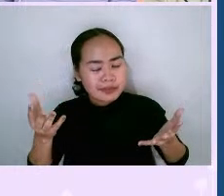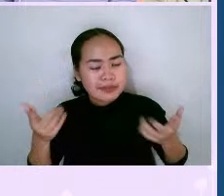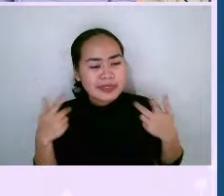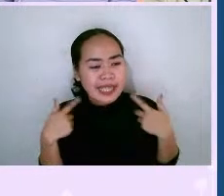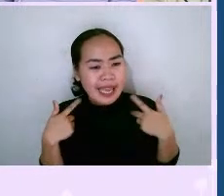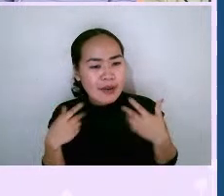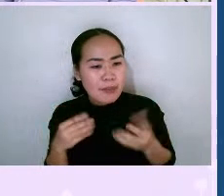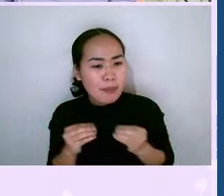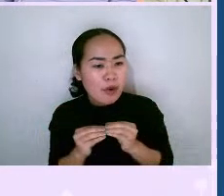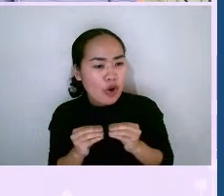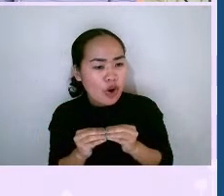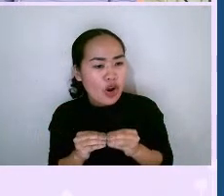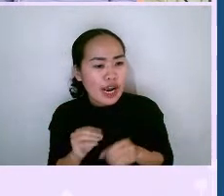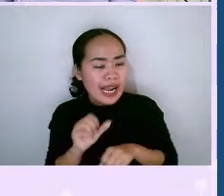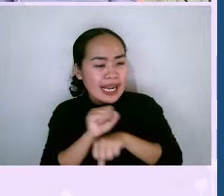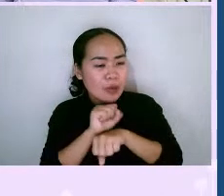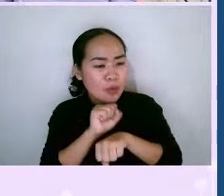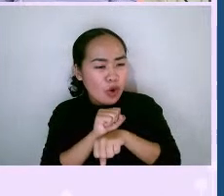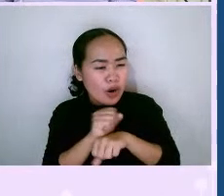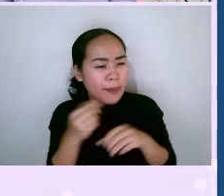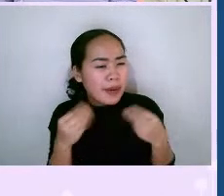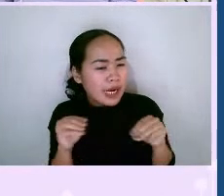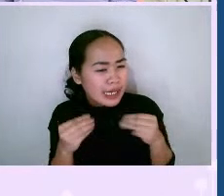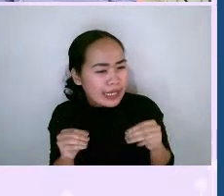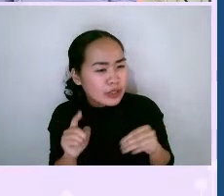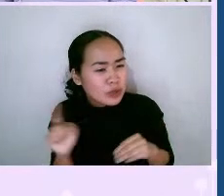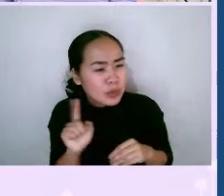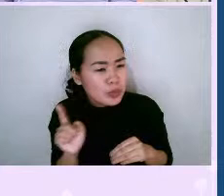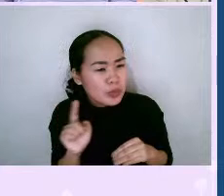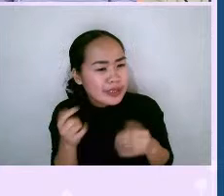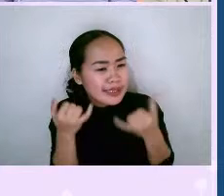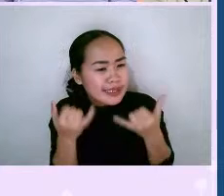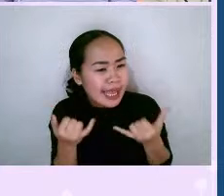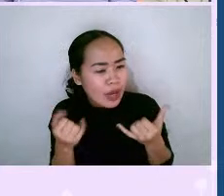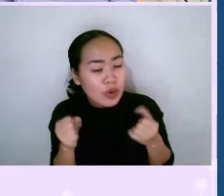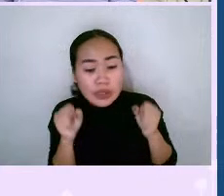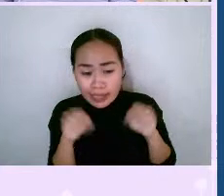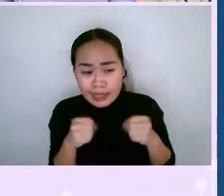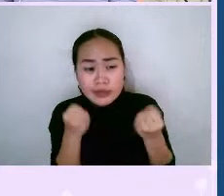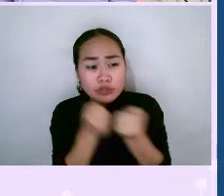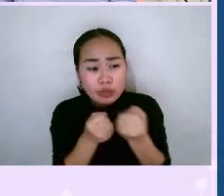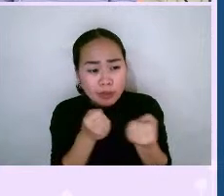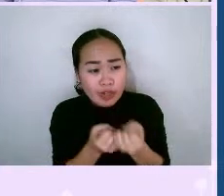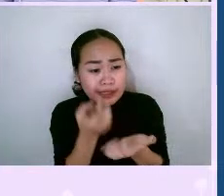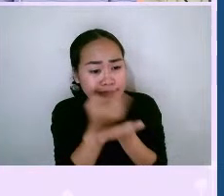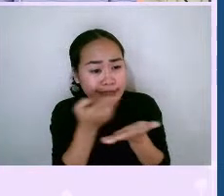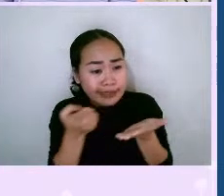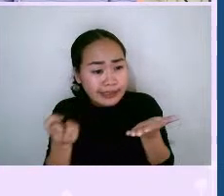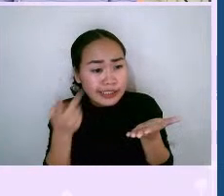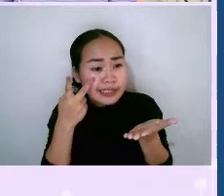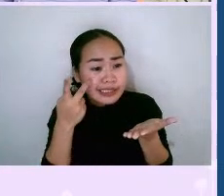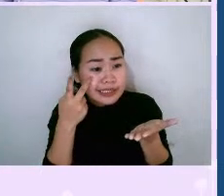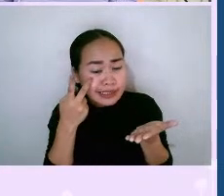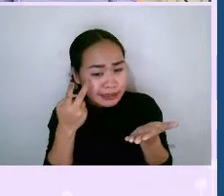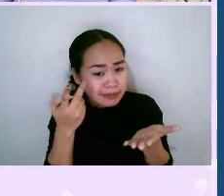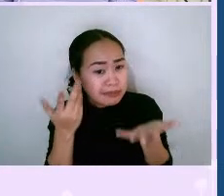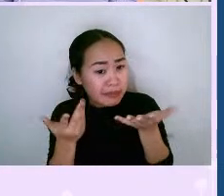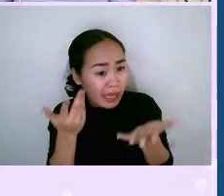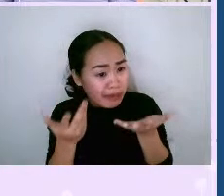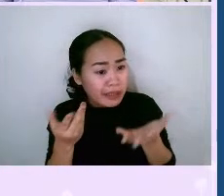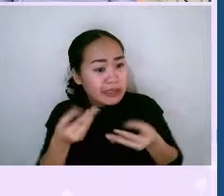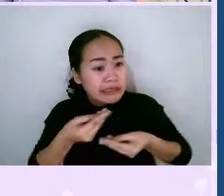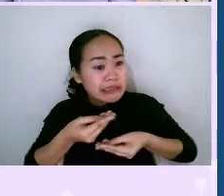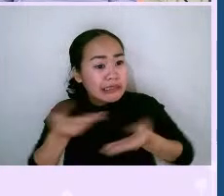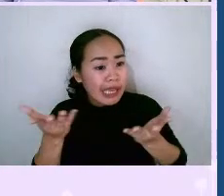the labor market situation. These resources help stakeholders make informed plans and choices related